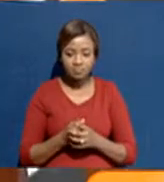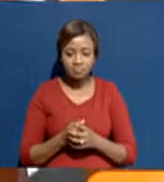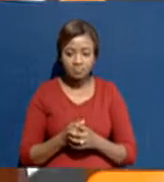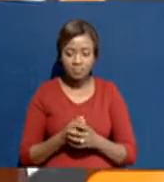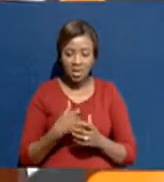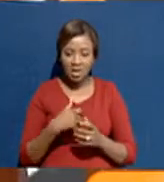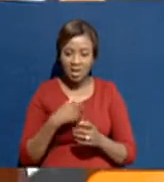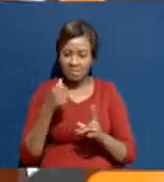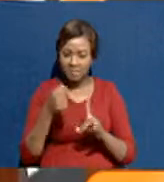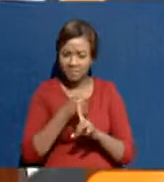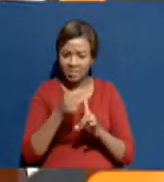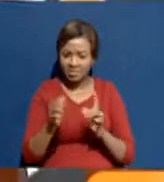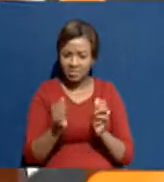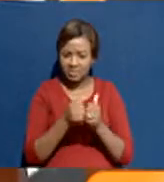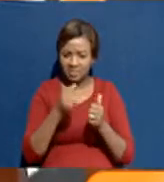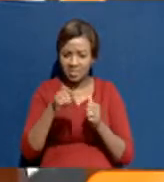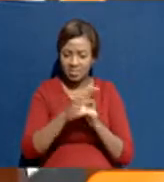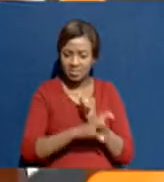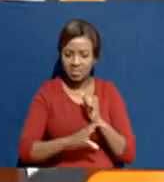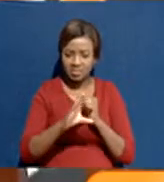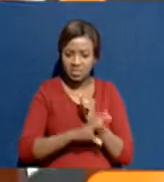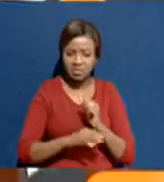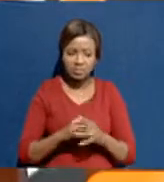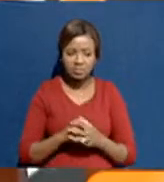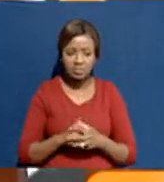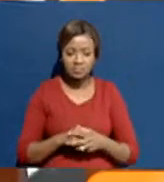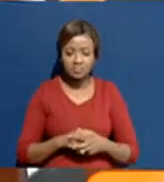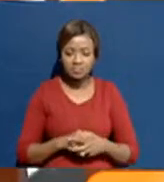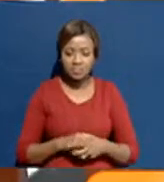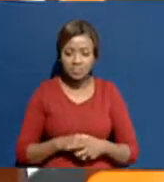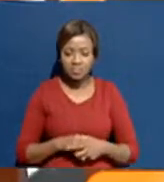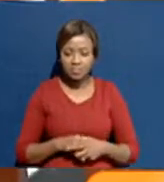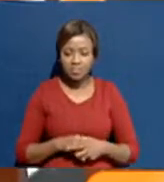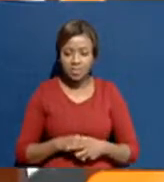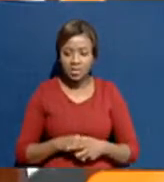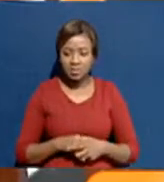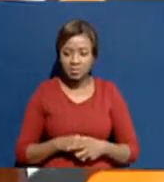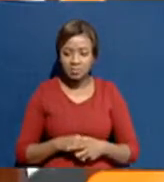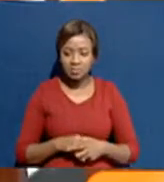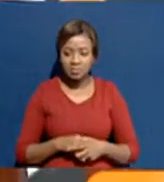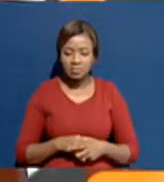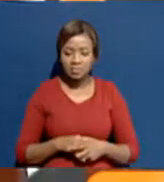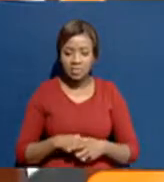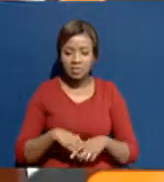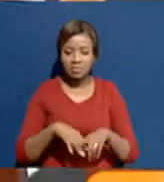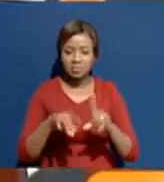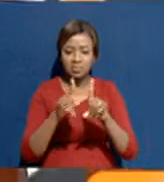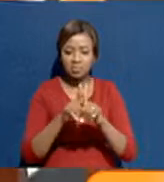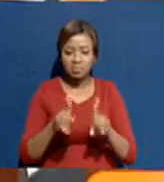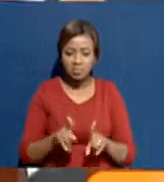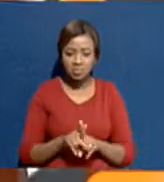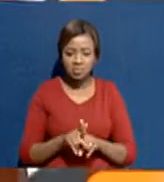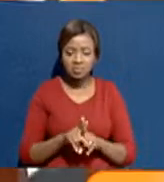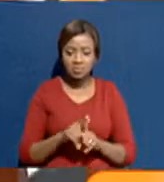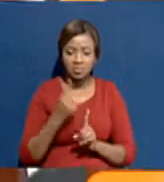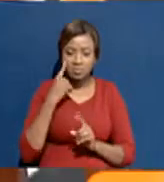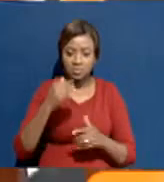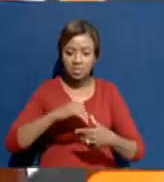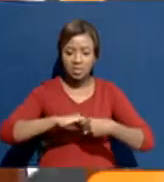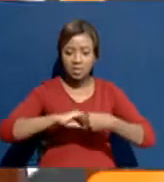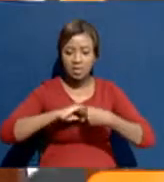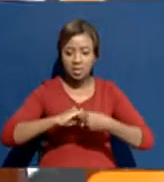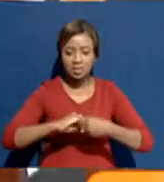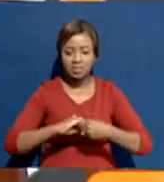violence happened in the country. And then in March 2018, there was a handshake between Uhuru and